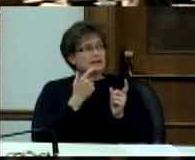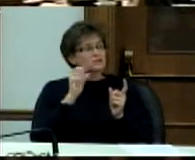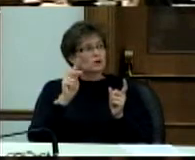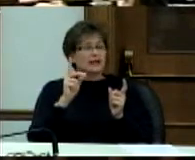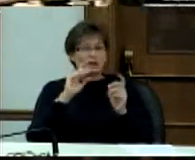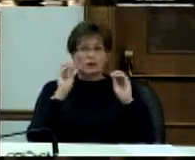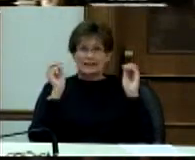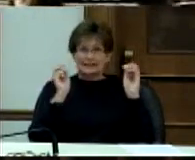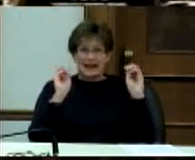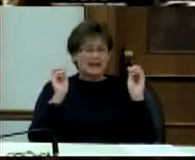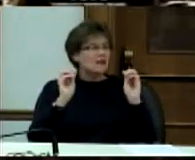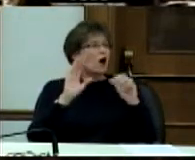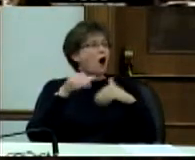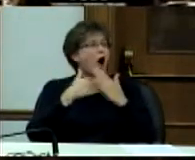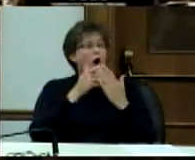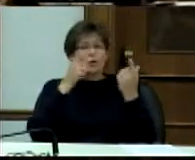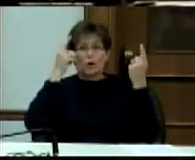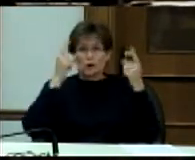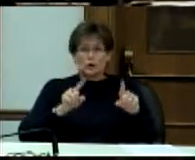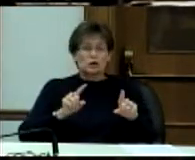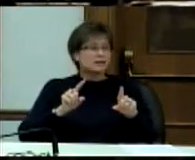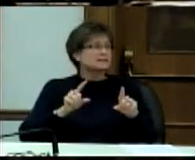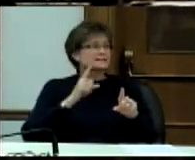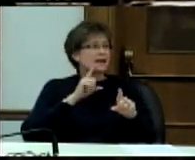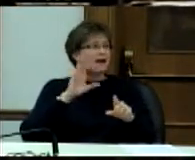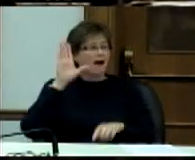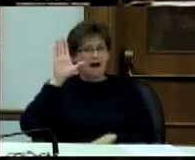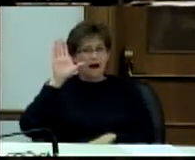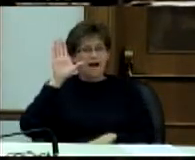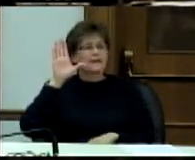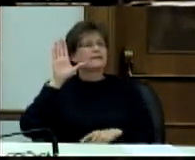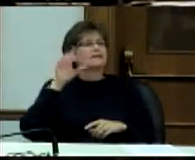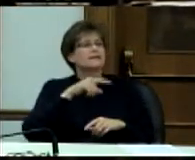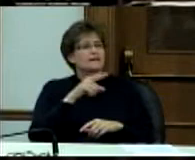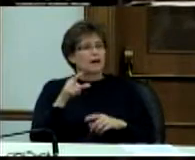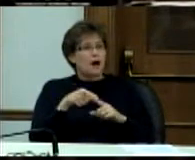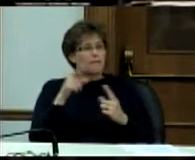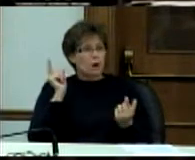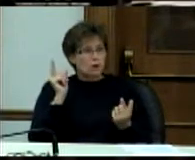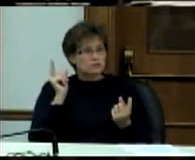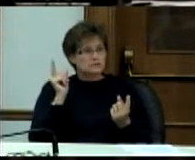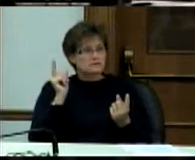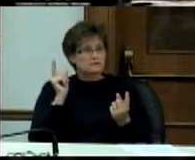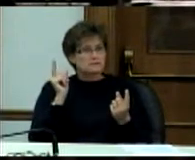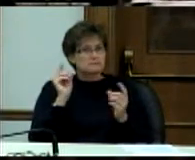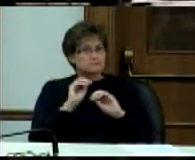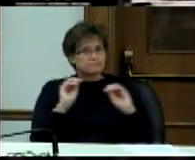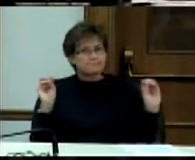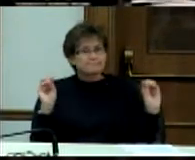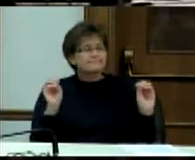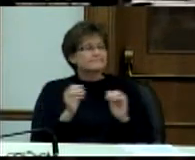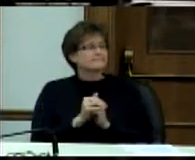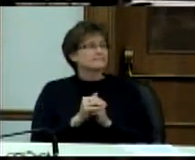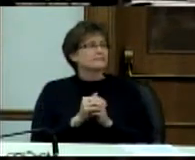All right, hearing none, all those in favor signify by saying aye. Aye. Opposed, same